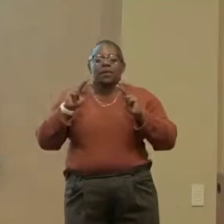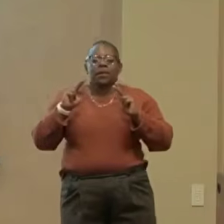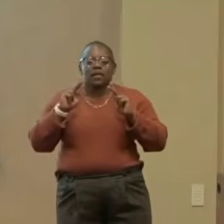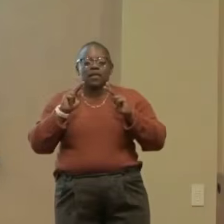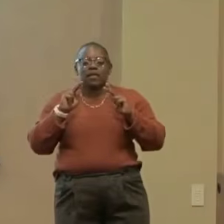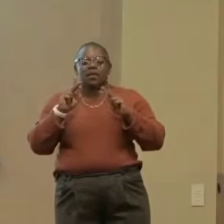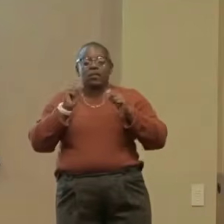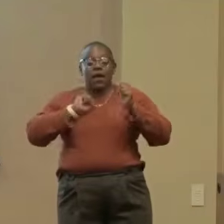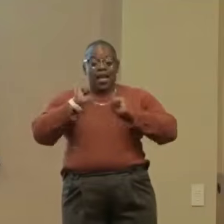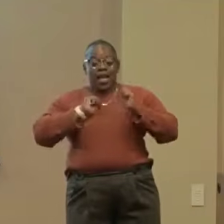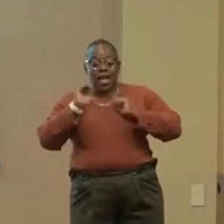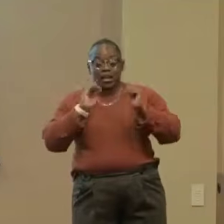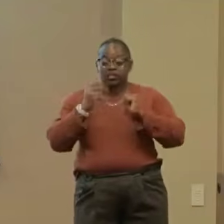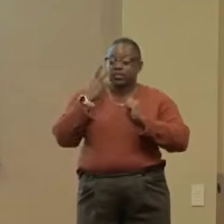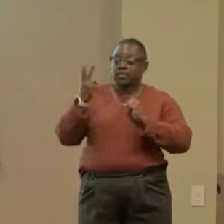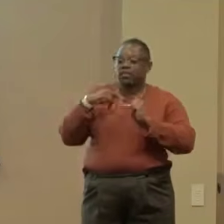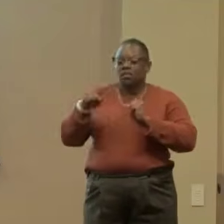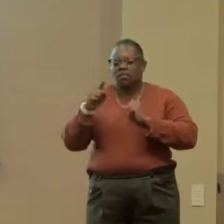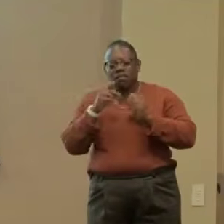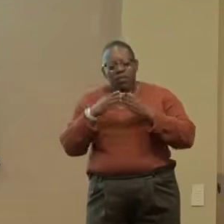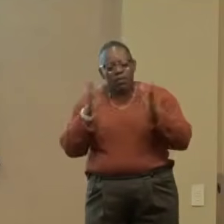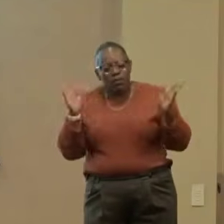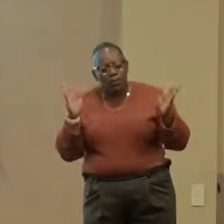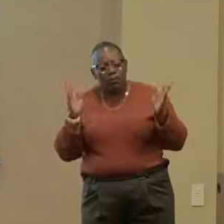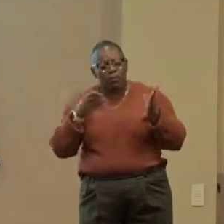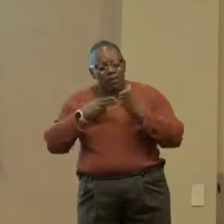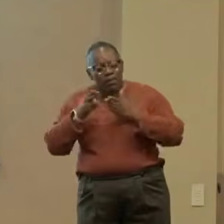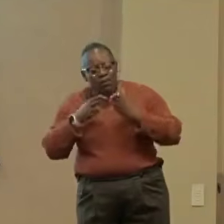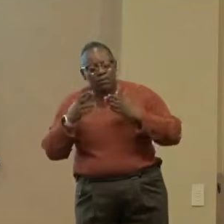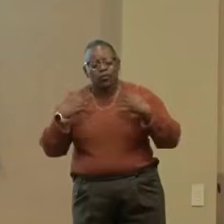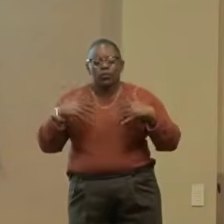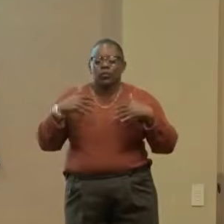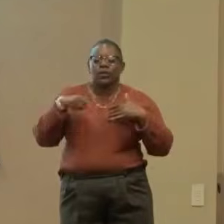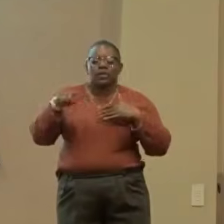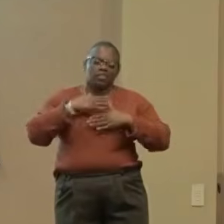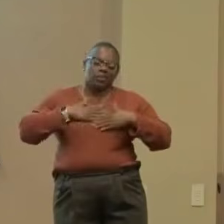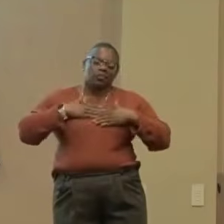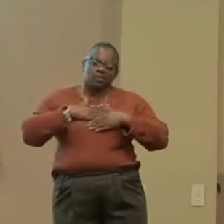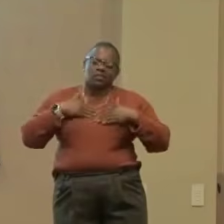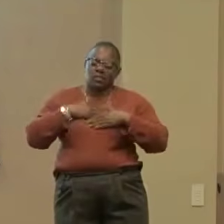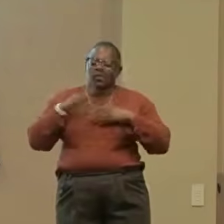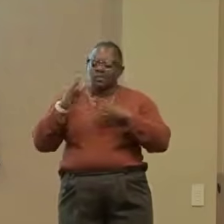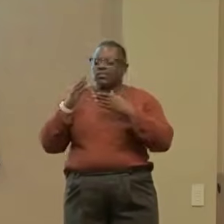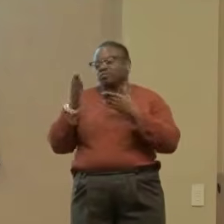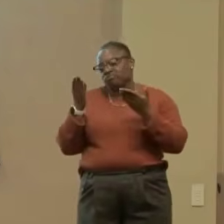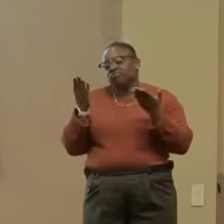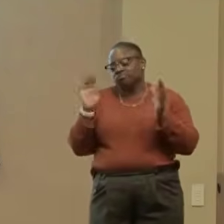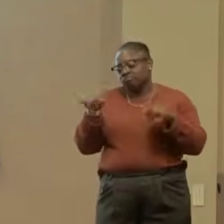actors, when they see that you're being vulnerable, because that's very vulnerable to do, then they appreciate that, and so do the people around